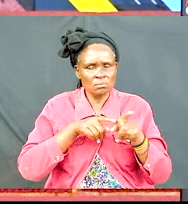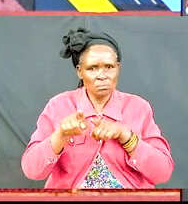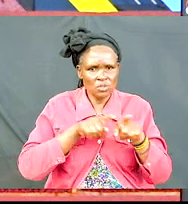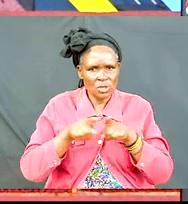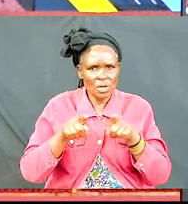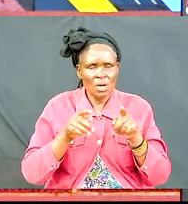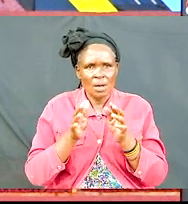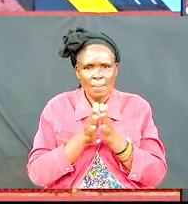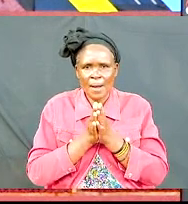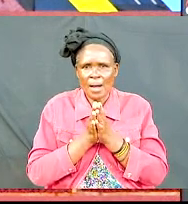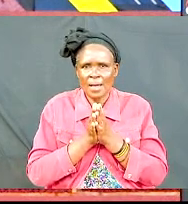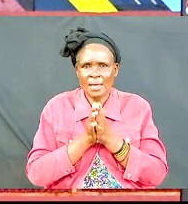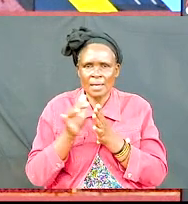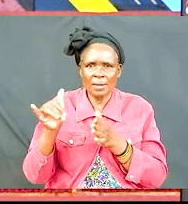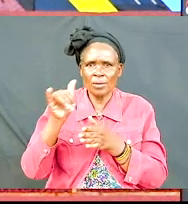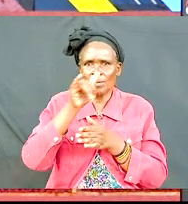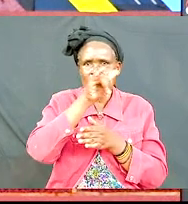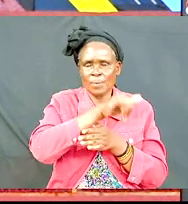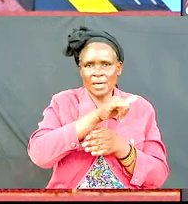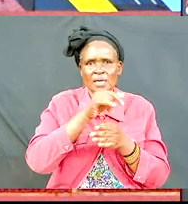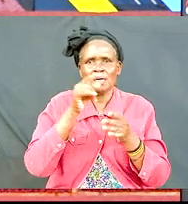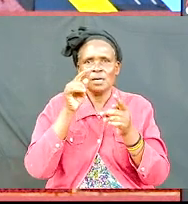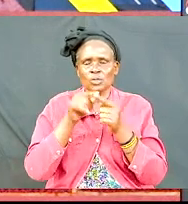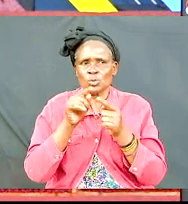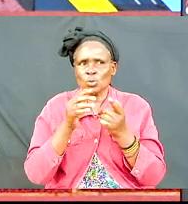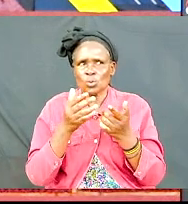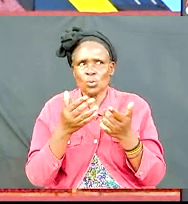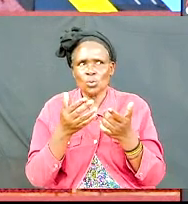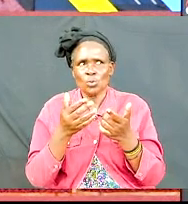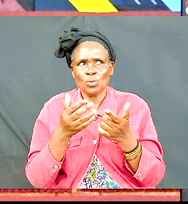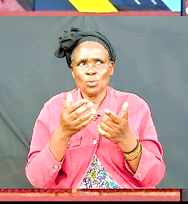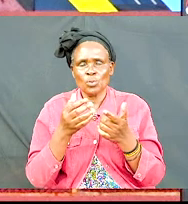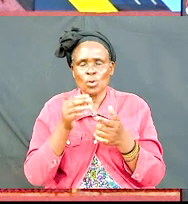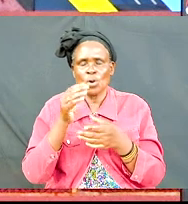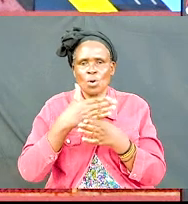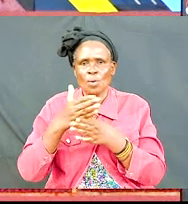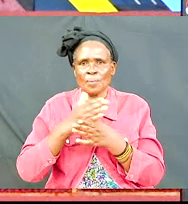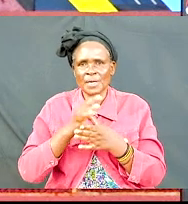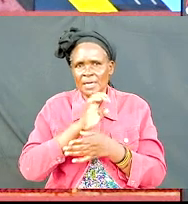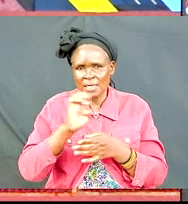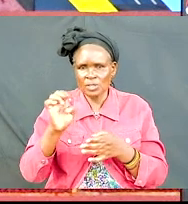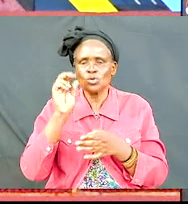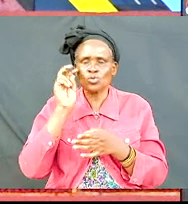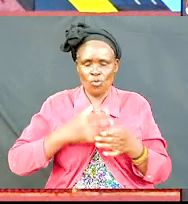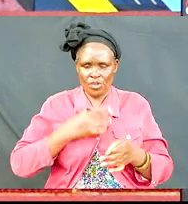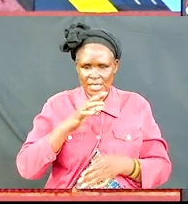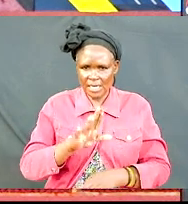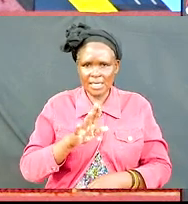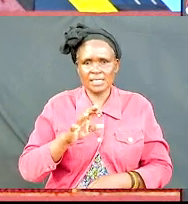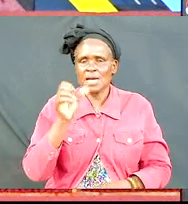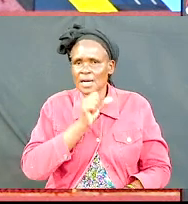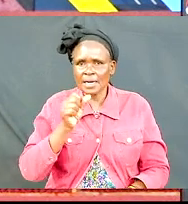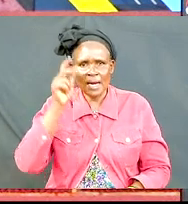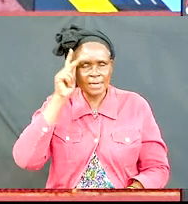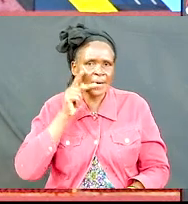by plane to visit his grandparents. And he